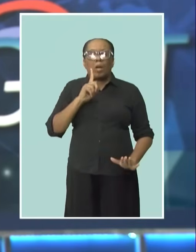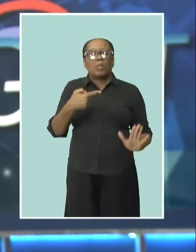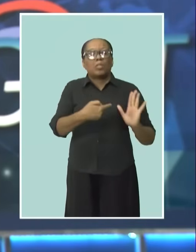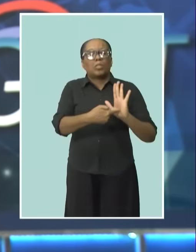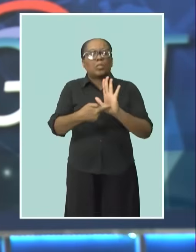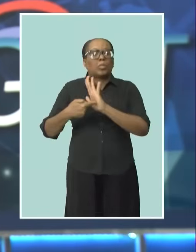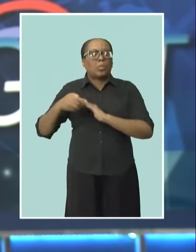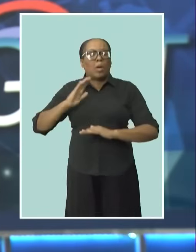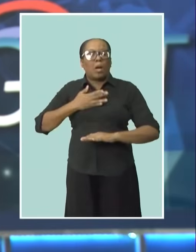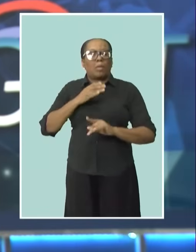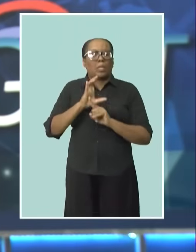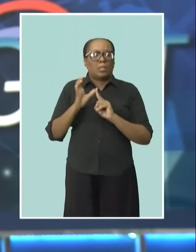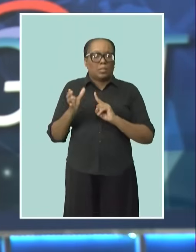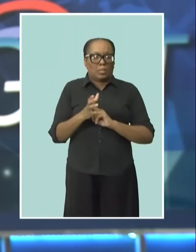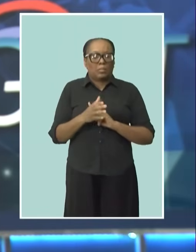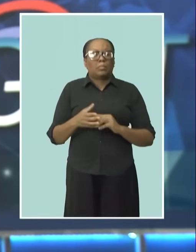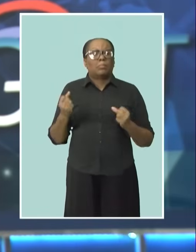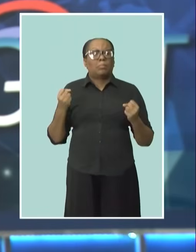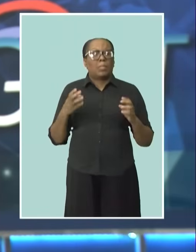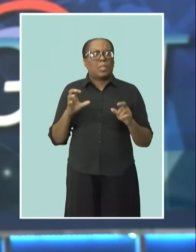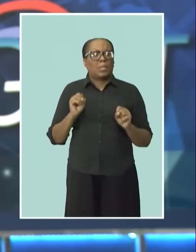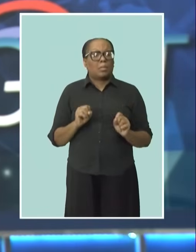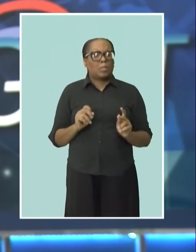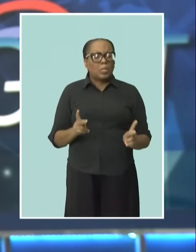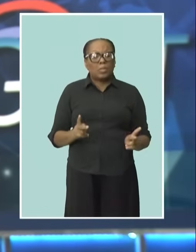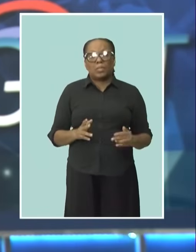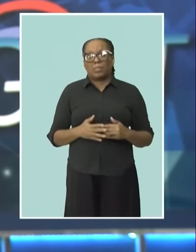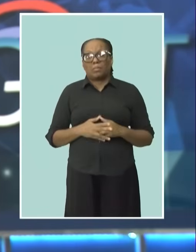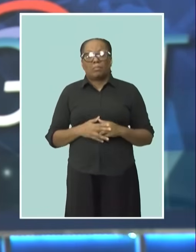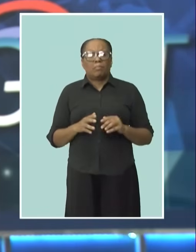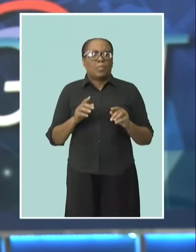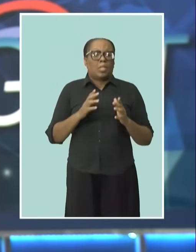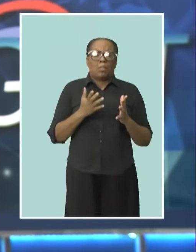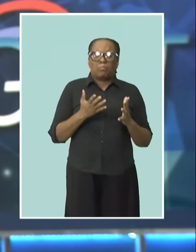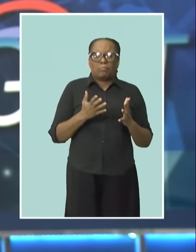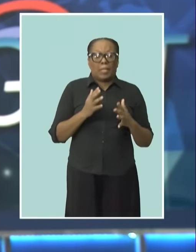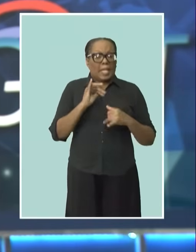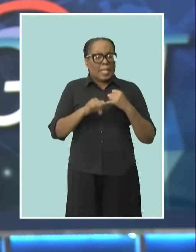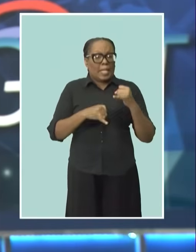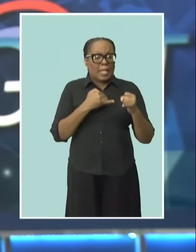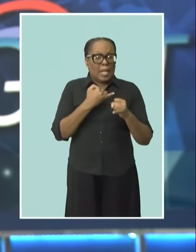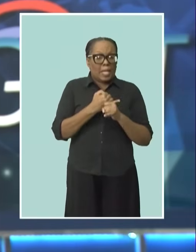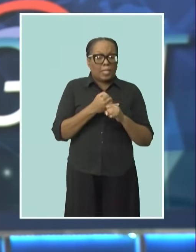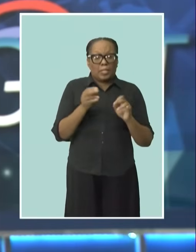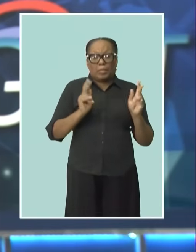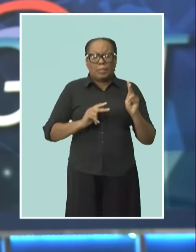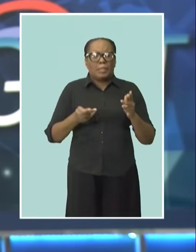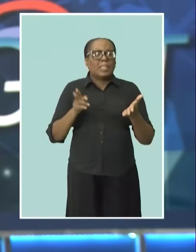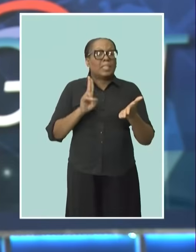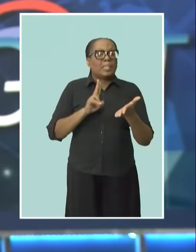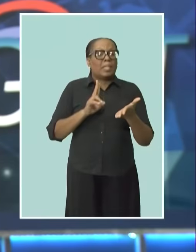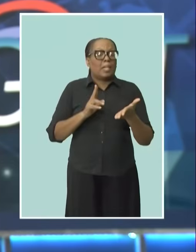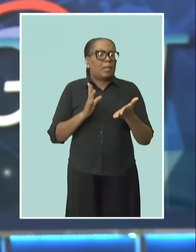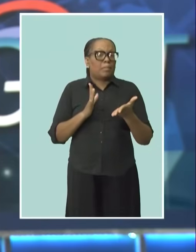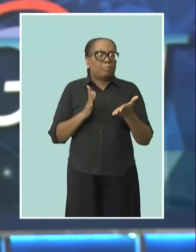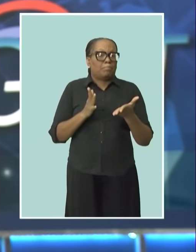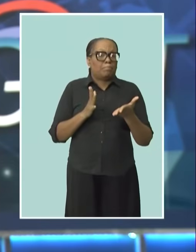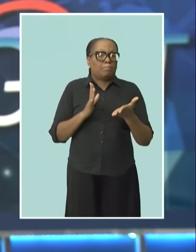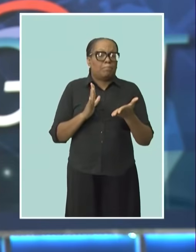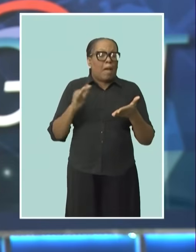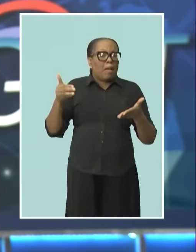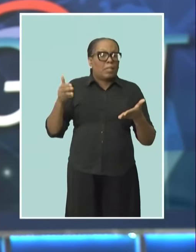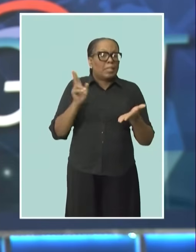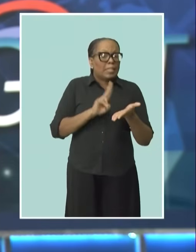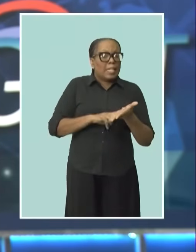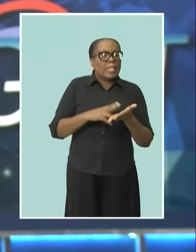there are many opportunities to do so, whether through Invest Barbados or international producers signing Barbadian artists. Mr. Burnett was